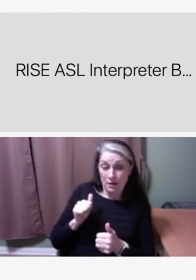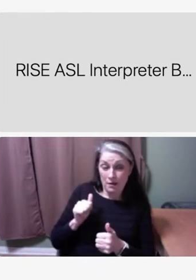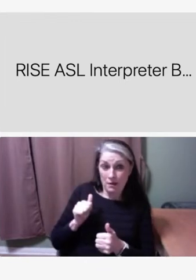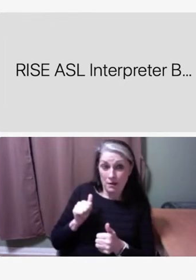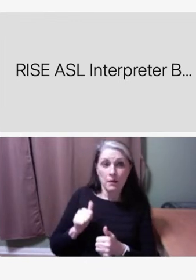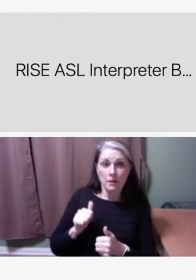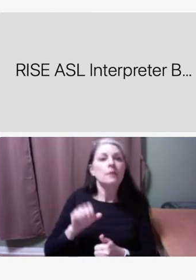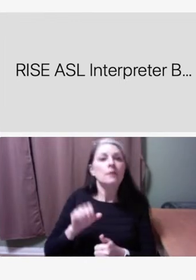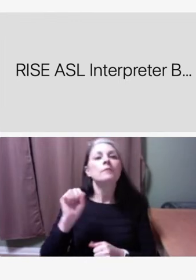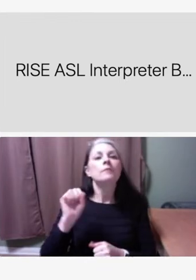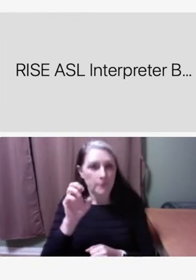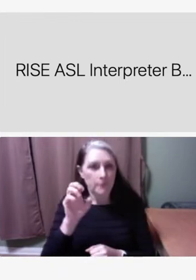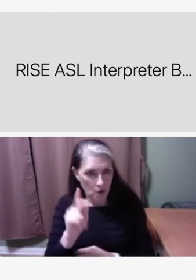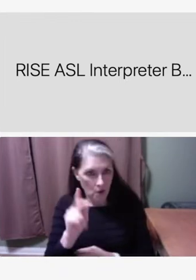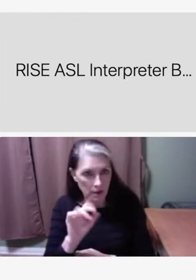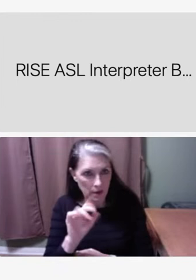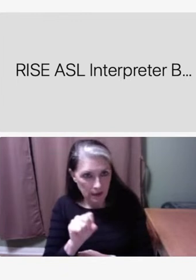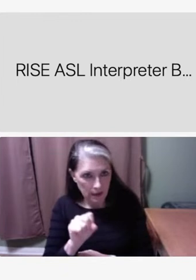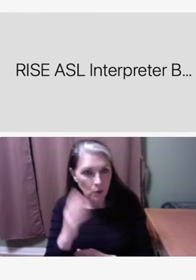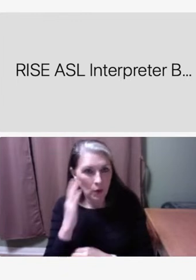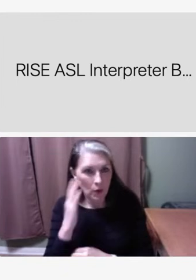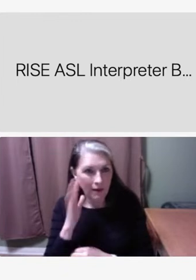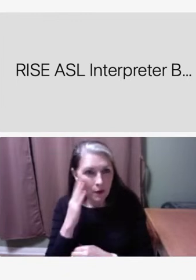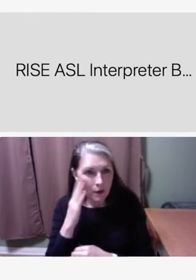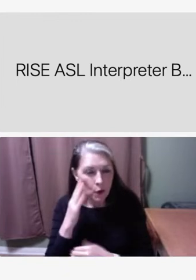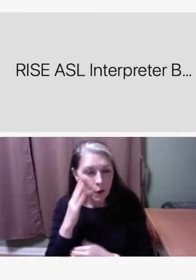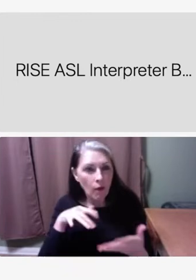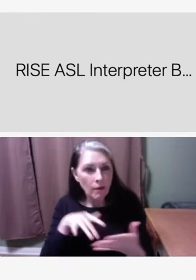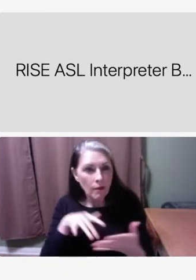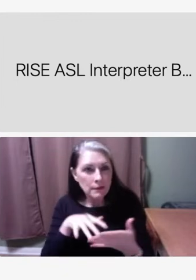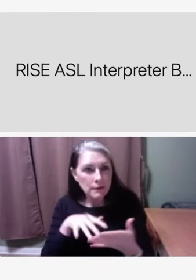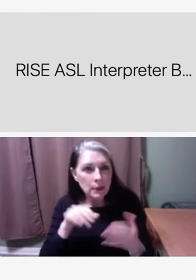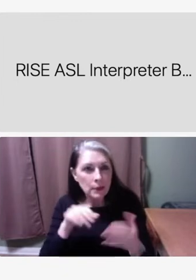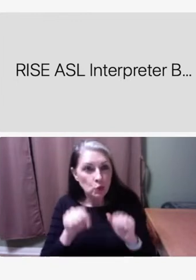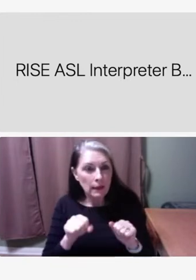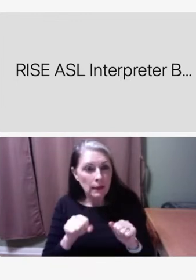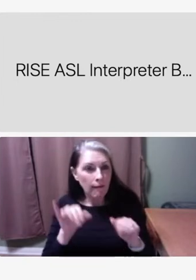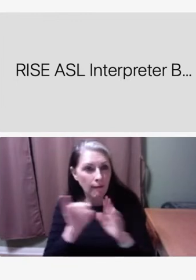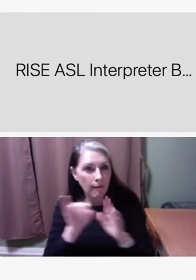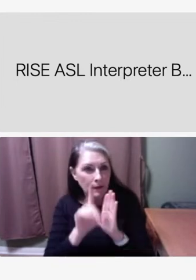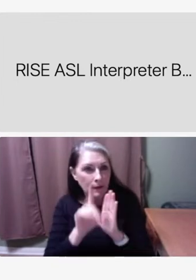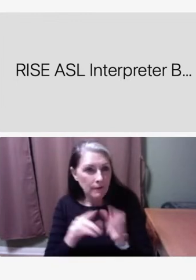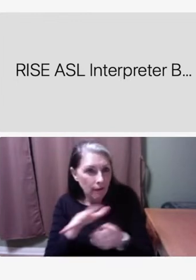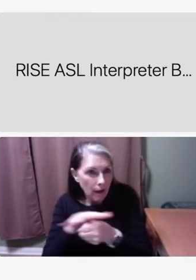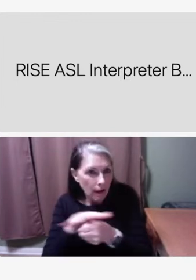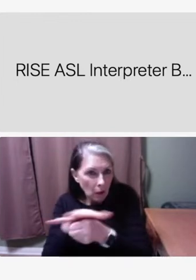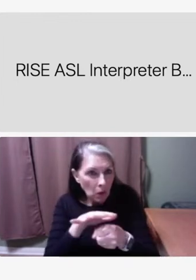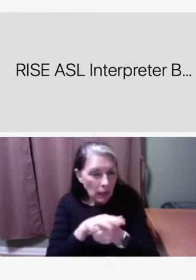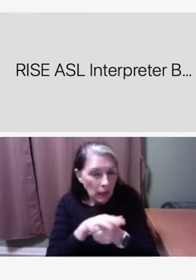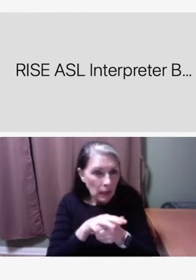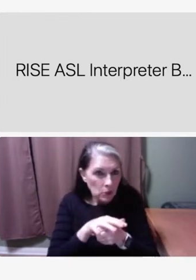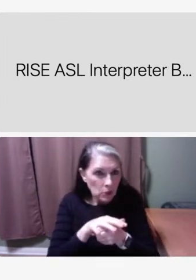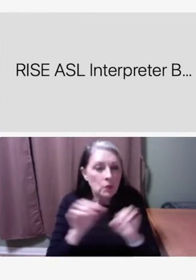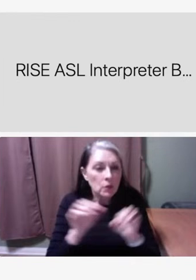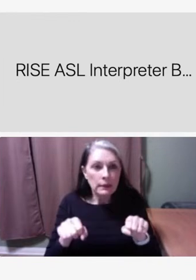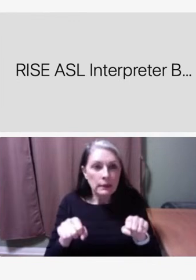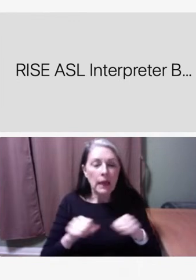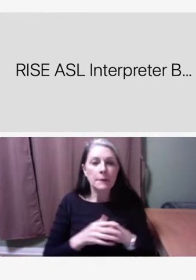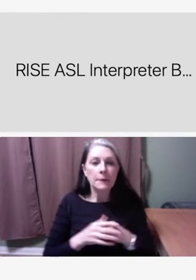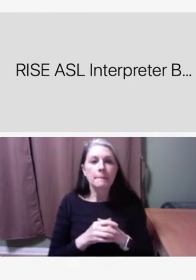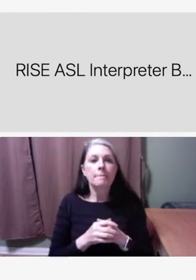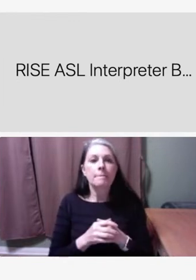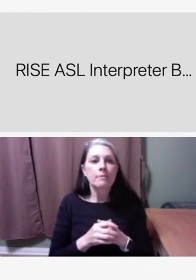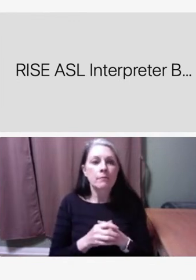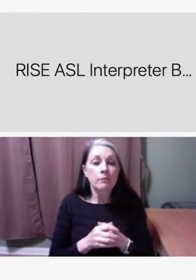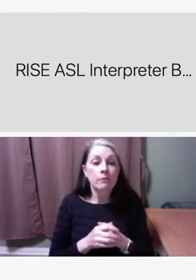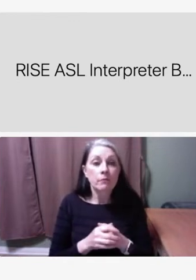So we kind of know, and there's studies that actually can be done to identify the locations where we can cut down on that. Truth be told, you're not going to stop every